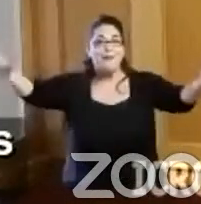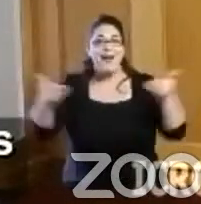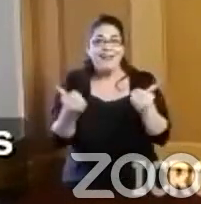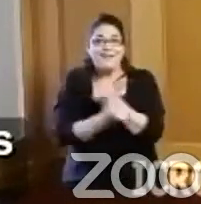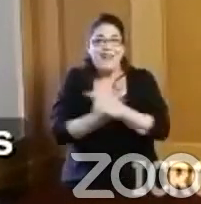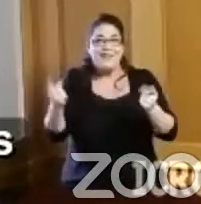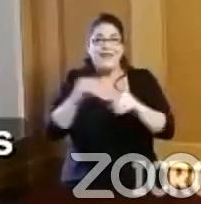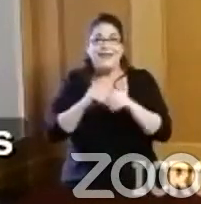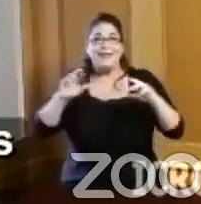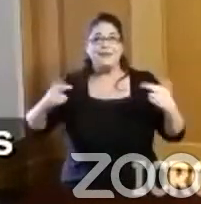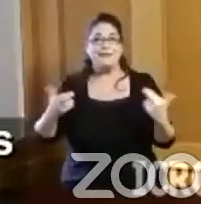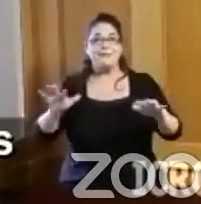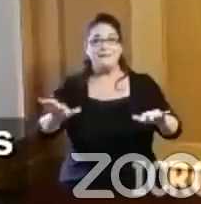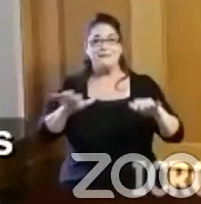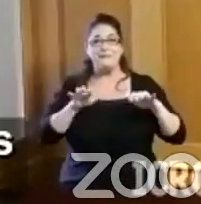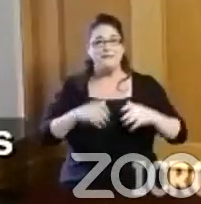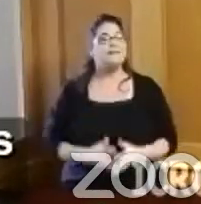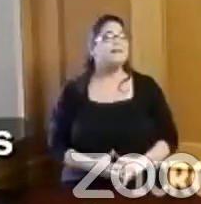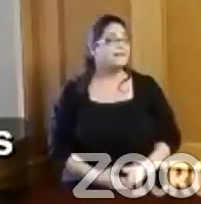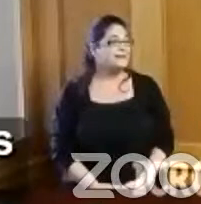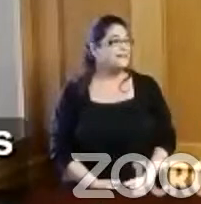everyone.